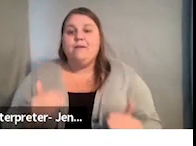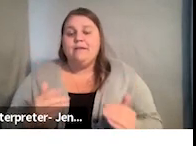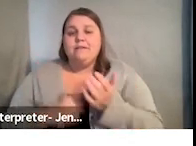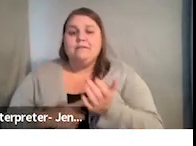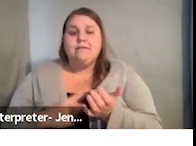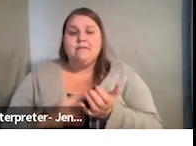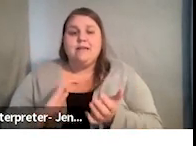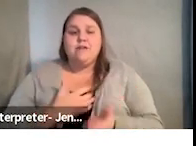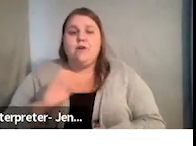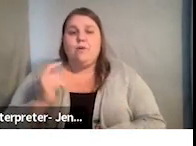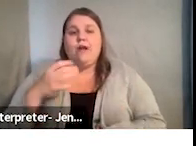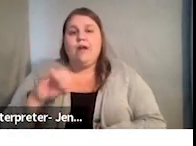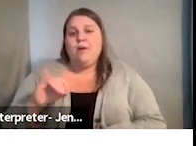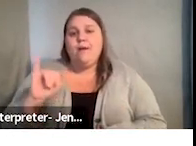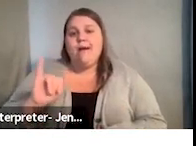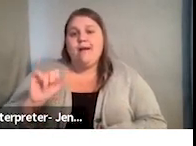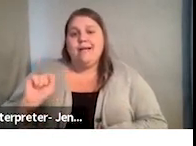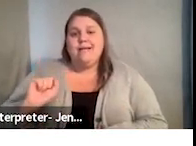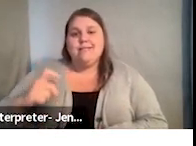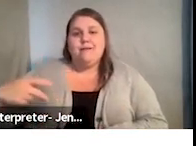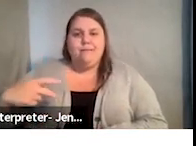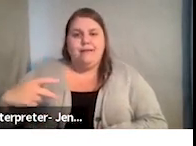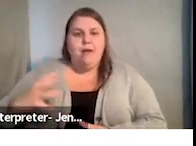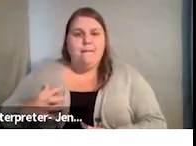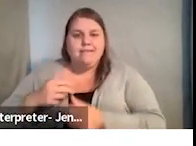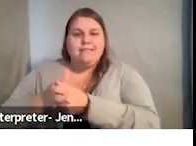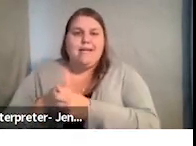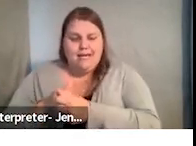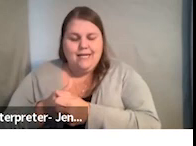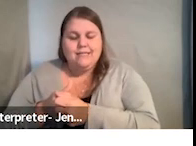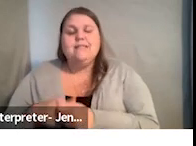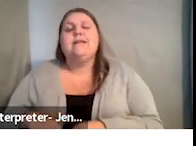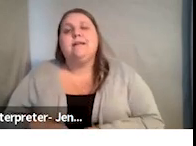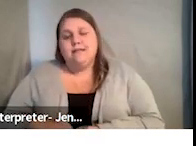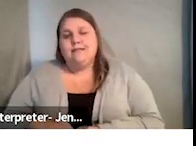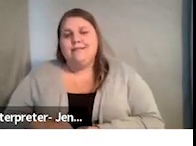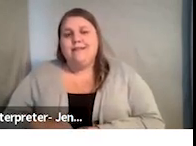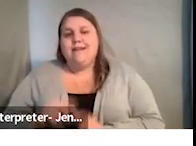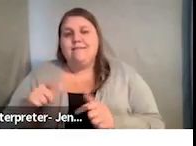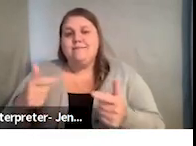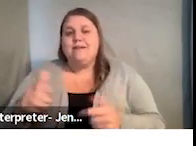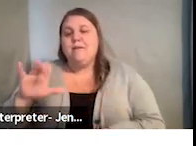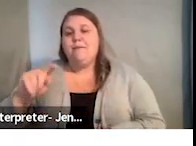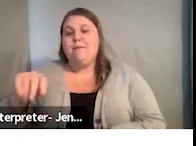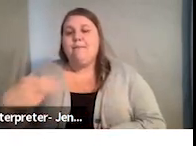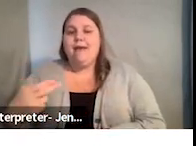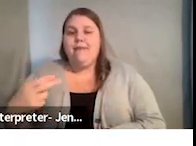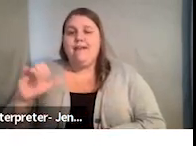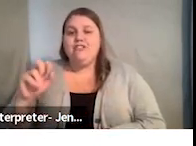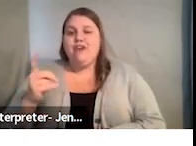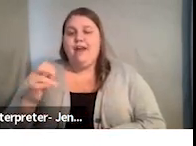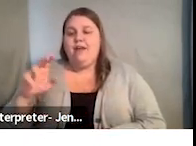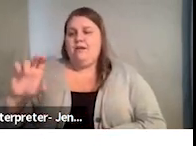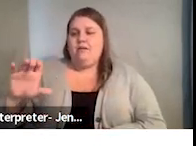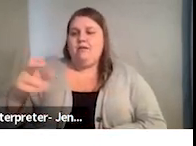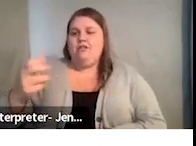into our Ohio ISP updates, and I'll pass it along to Beth Chambers. Hi, everyone. Thanks